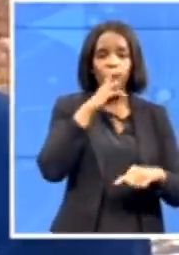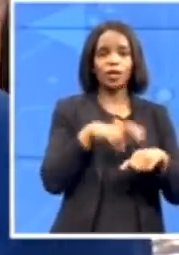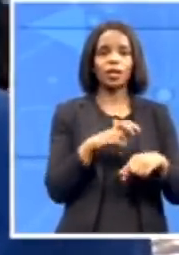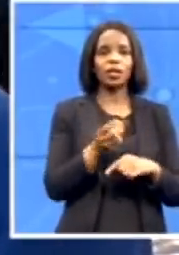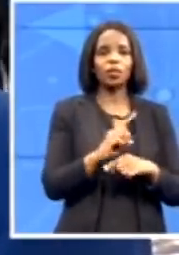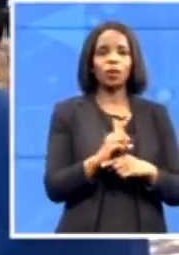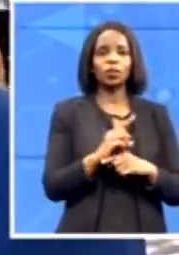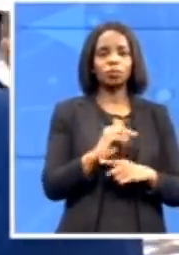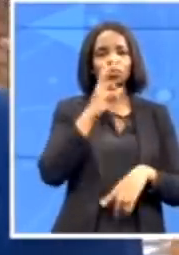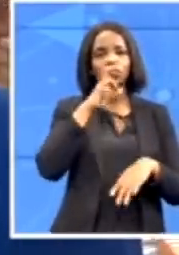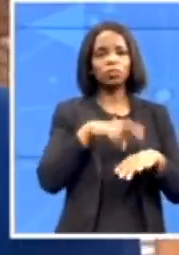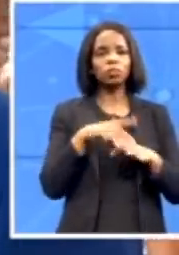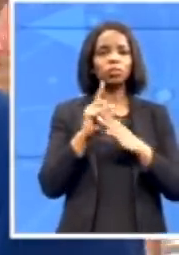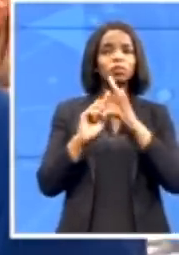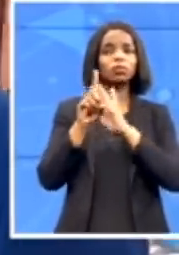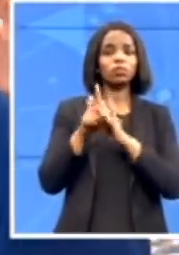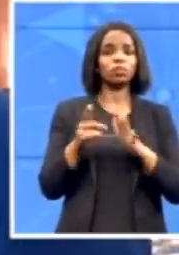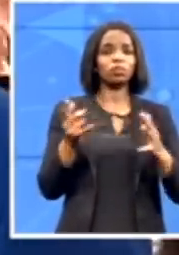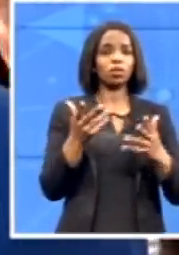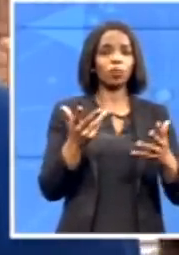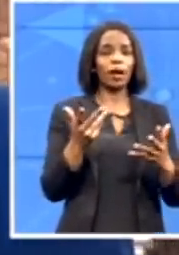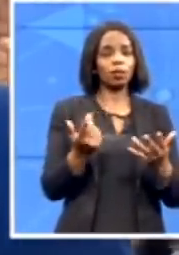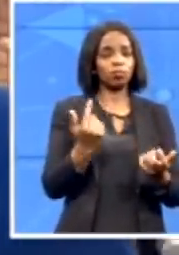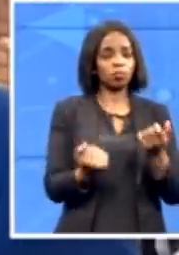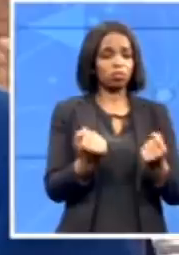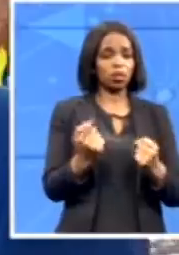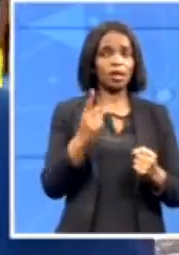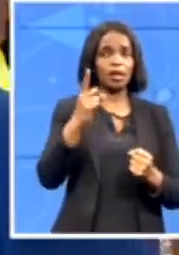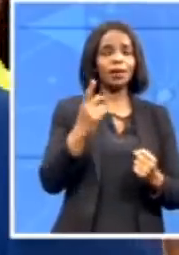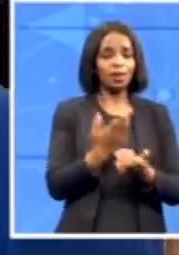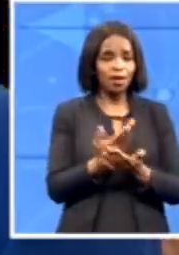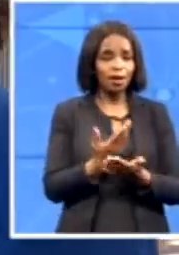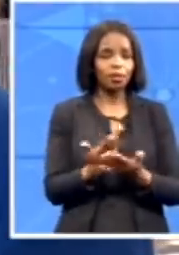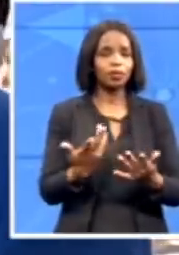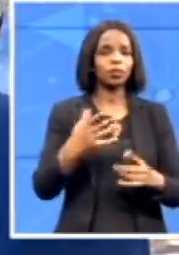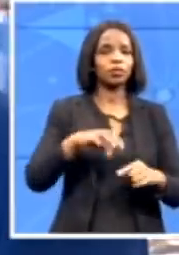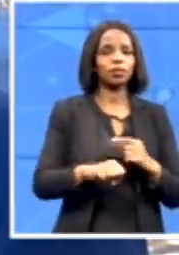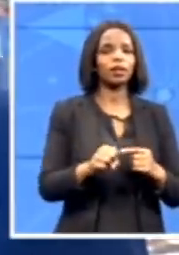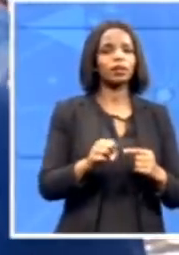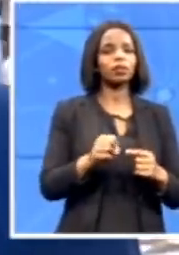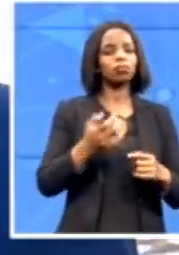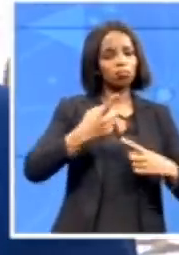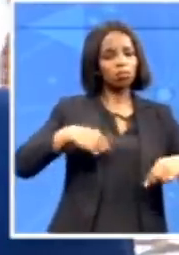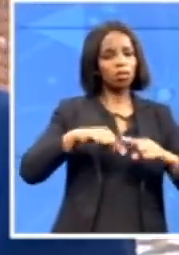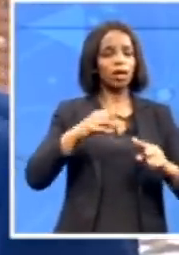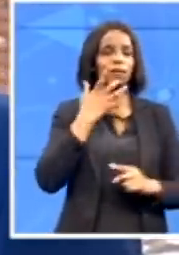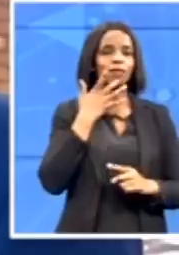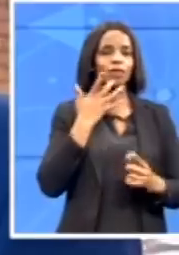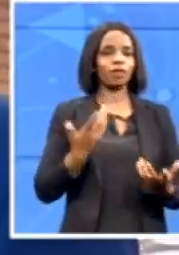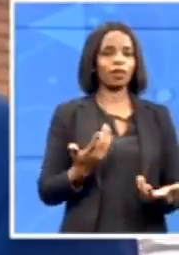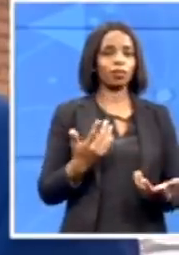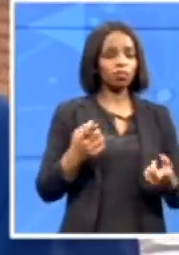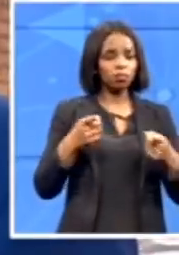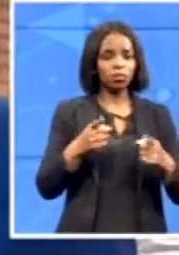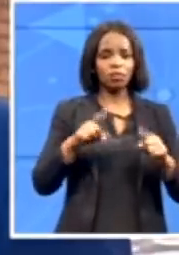next court that may be able to find in our favor. Let's not make this matter a moot matter. By the time